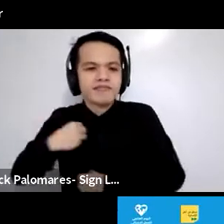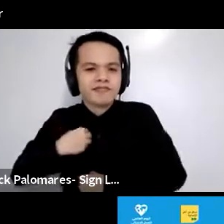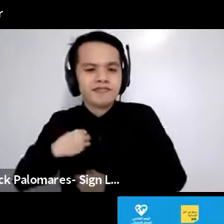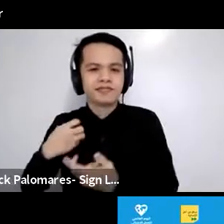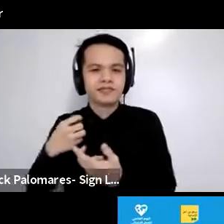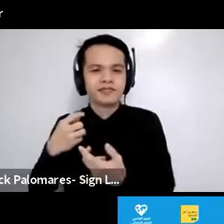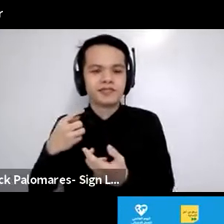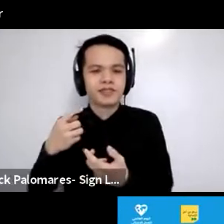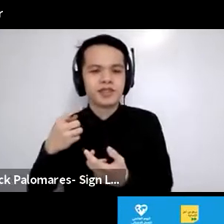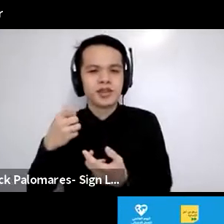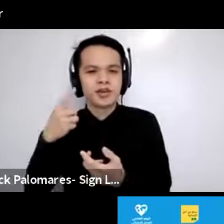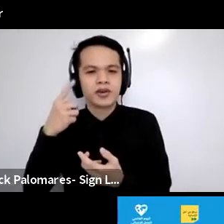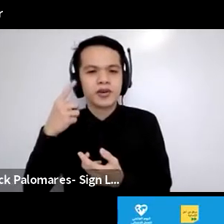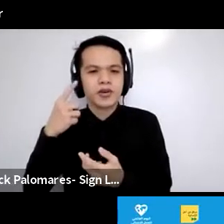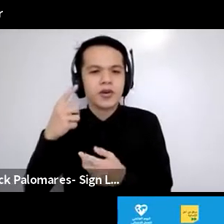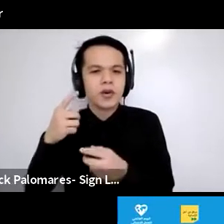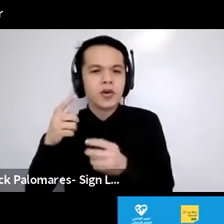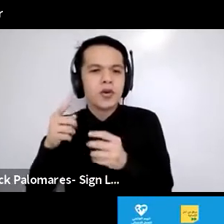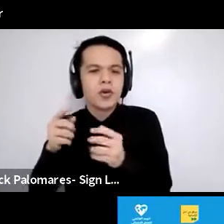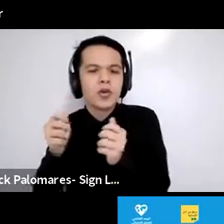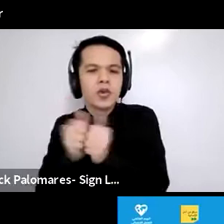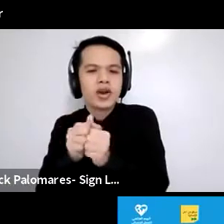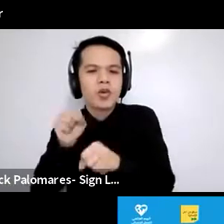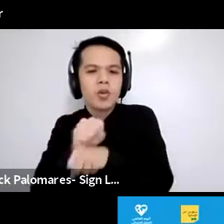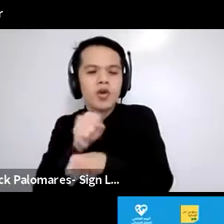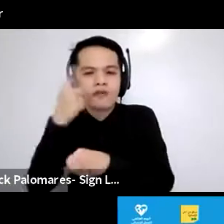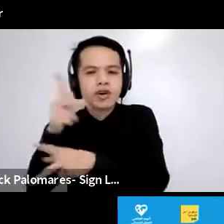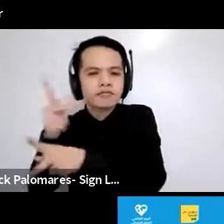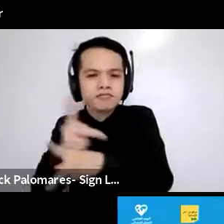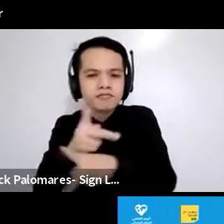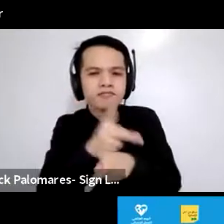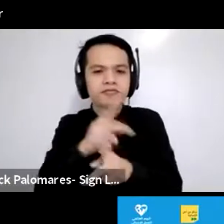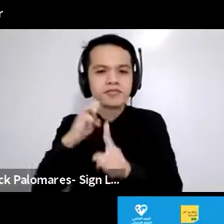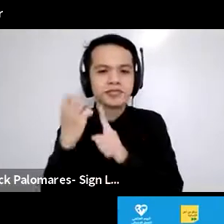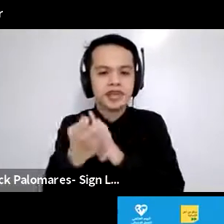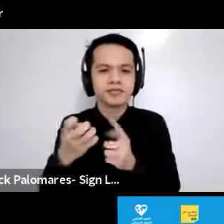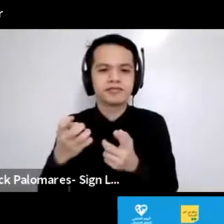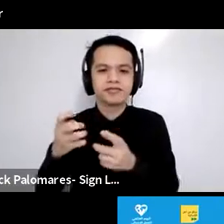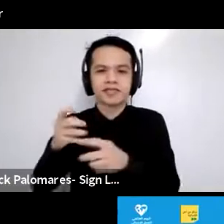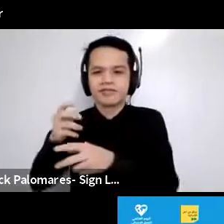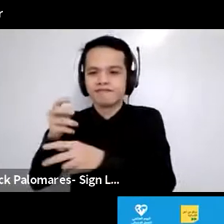of working on protecting the environment, doing conservation work.